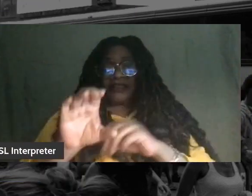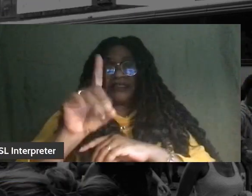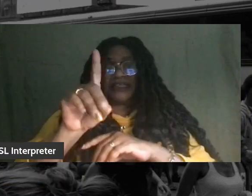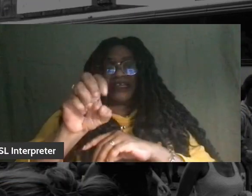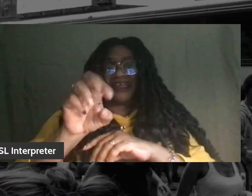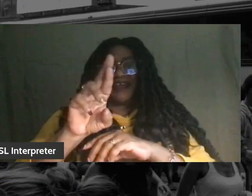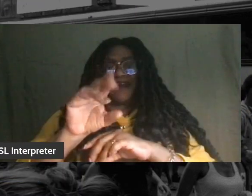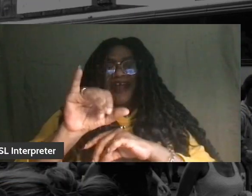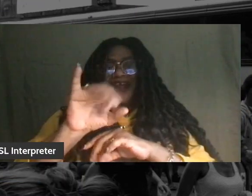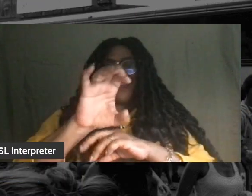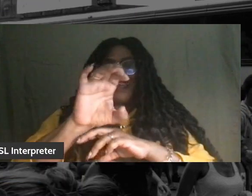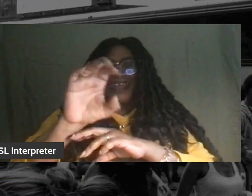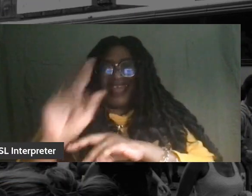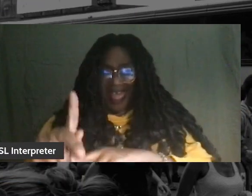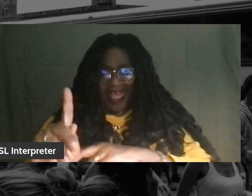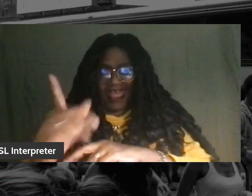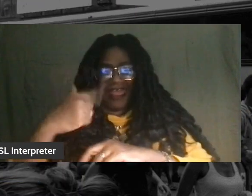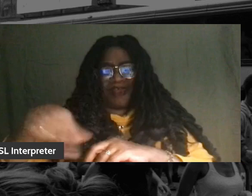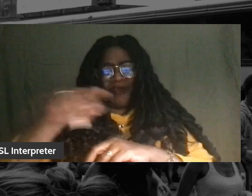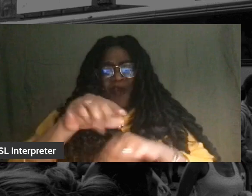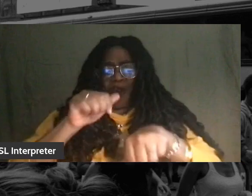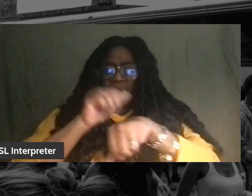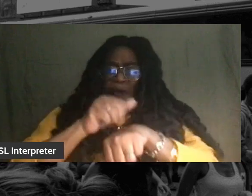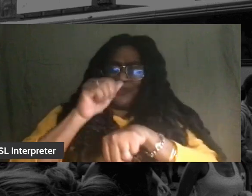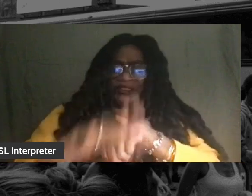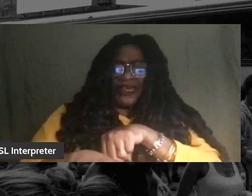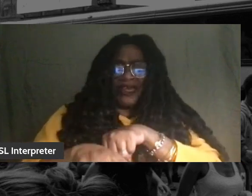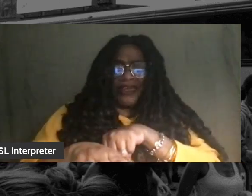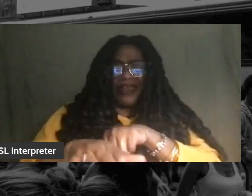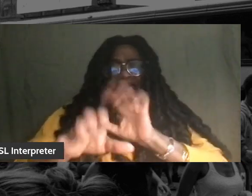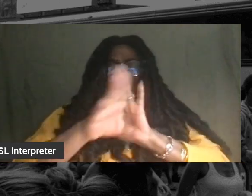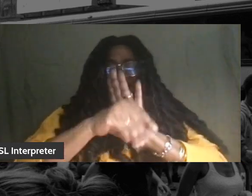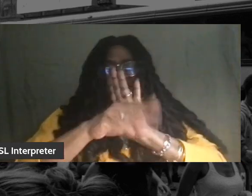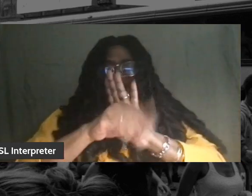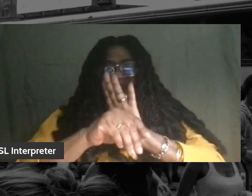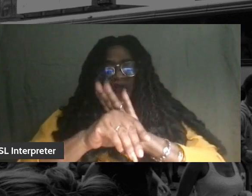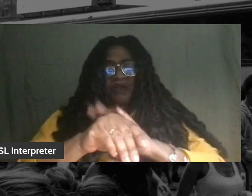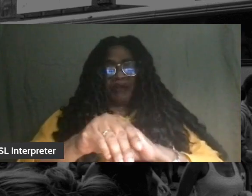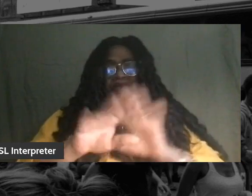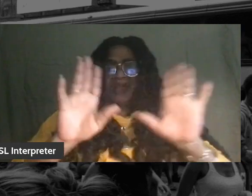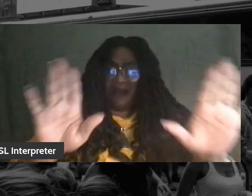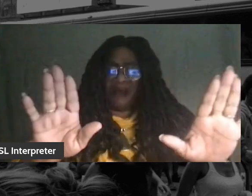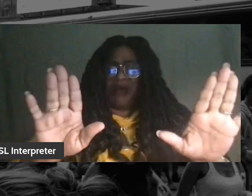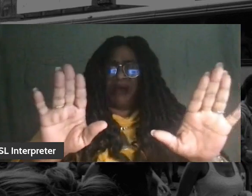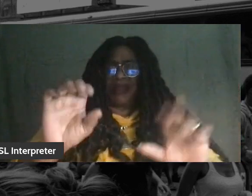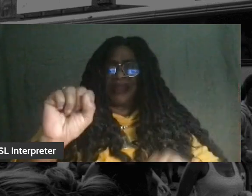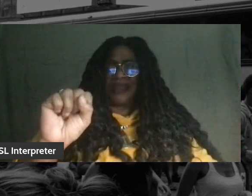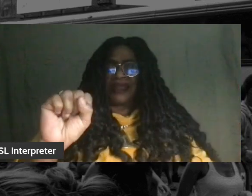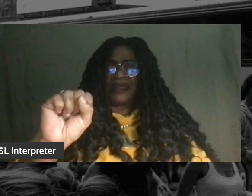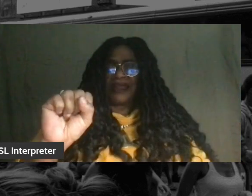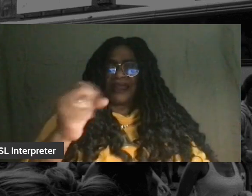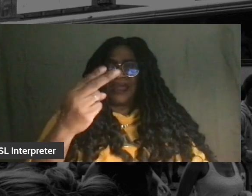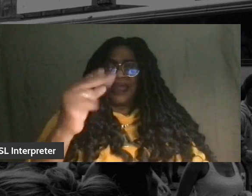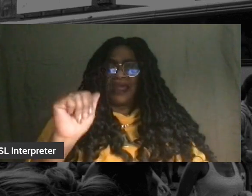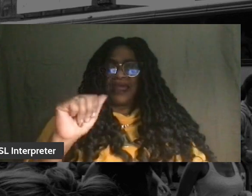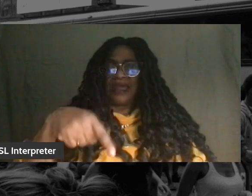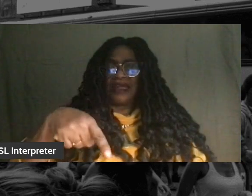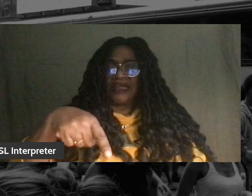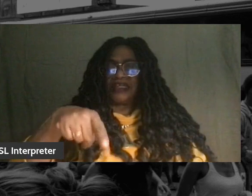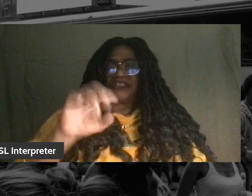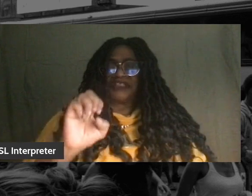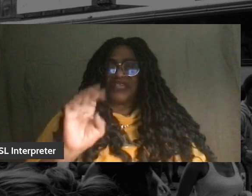Middleton submitted his short film, Shape Up, Gay in the Black Barbershop, in the competition's first